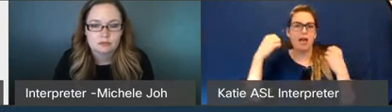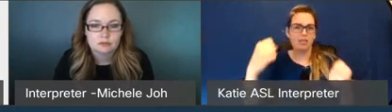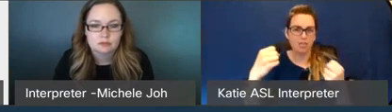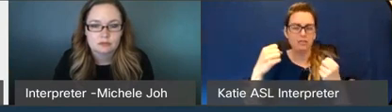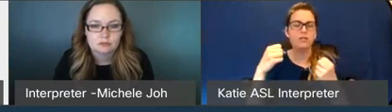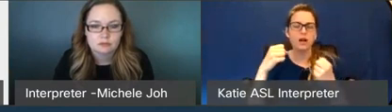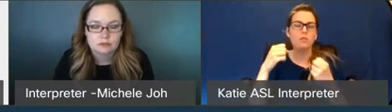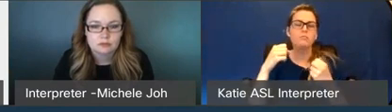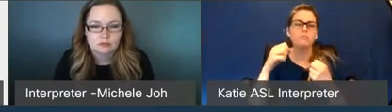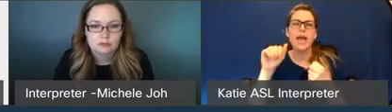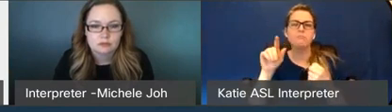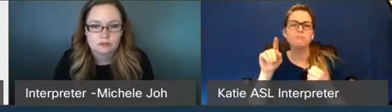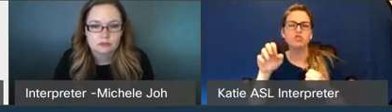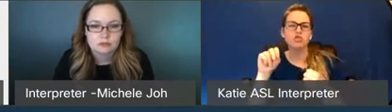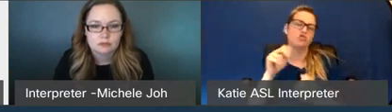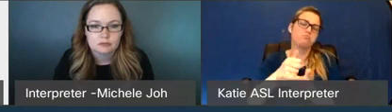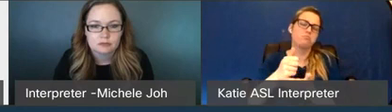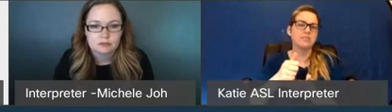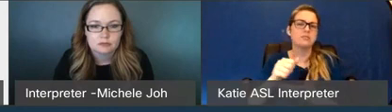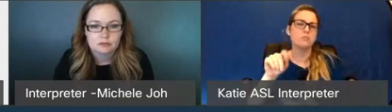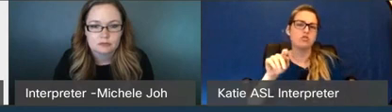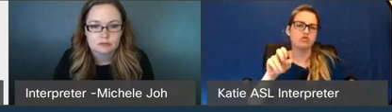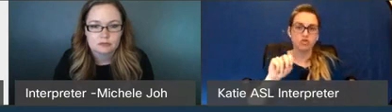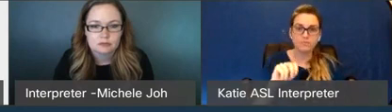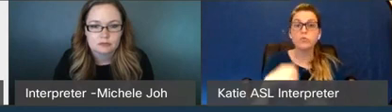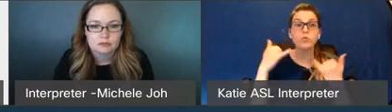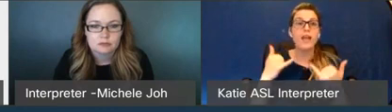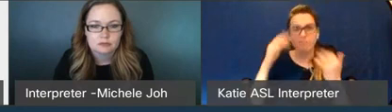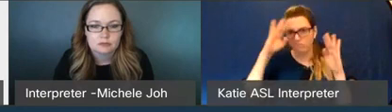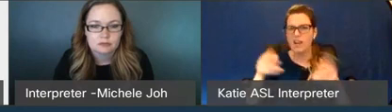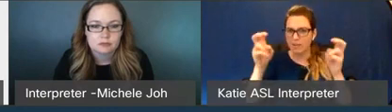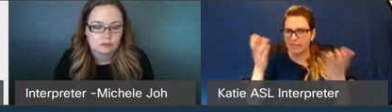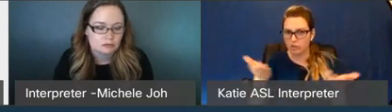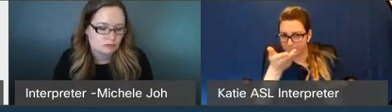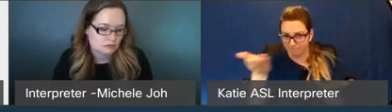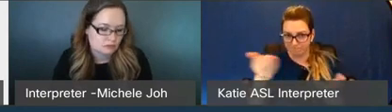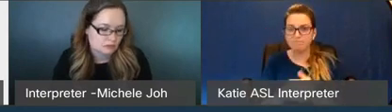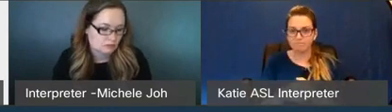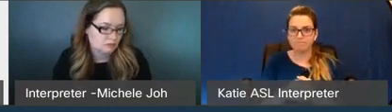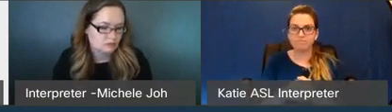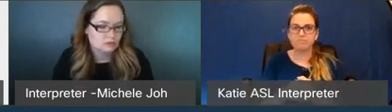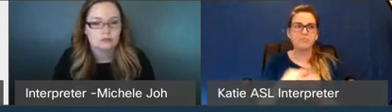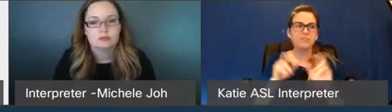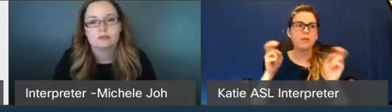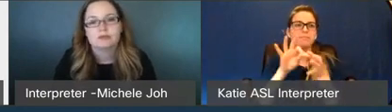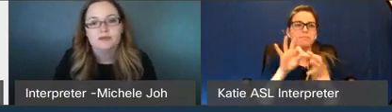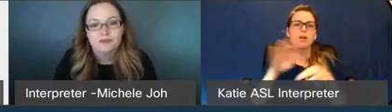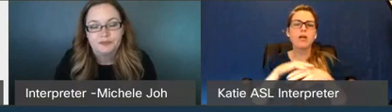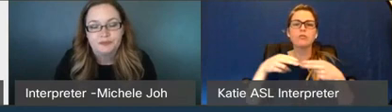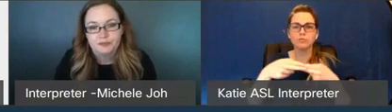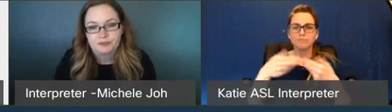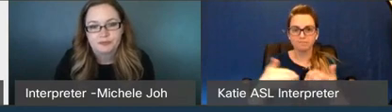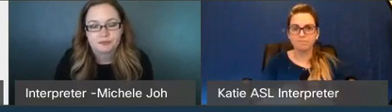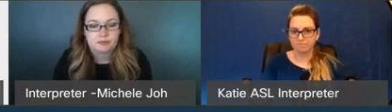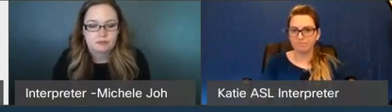entitled Medication-Assisted Treatment in Drug Courts, Virtual Learning Communities, Addressing the Concerns of